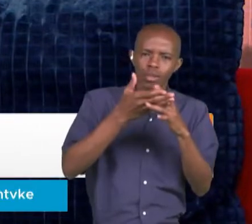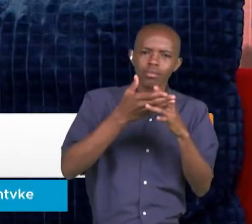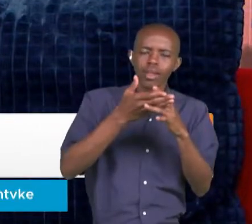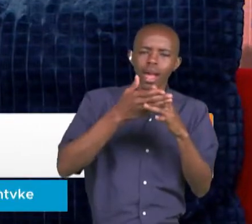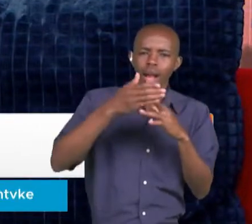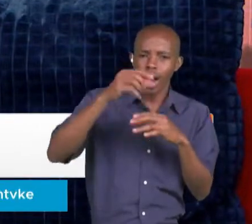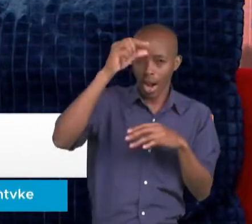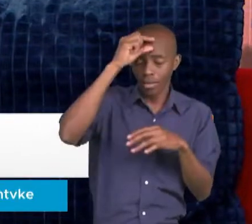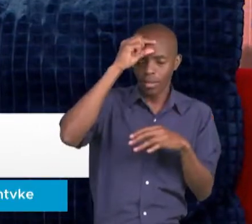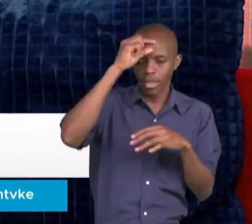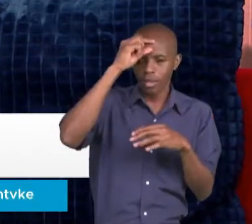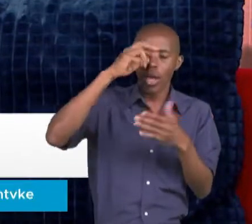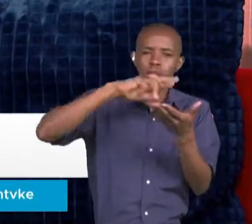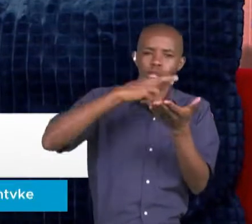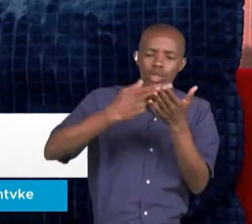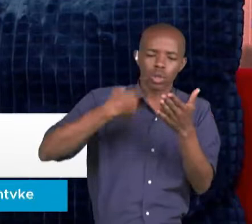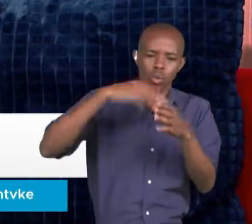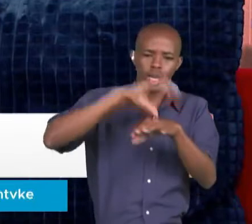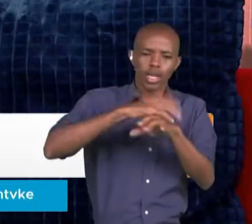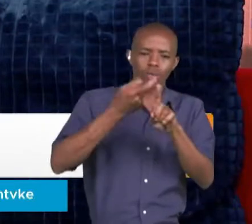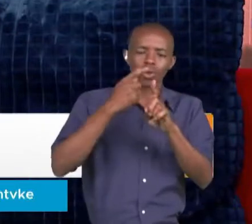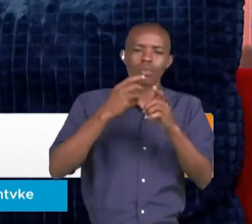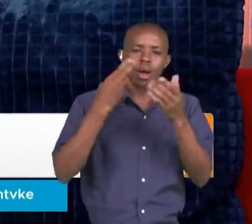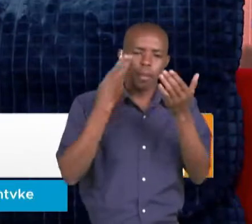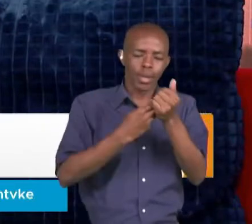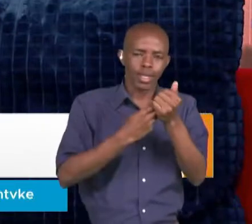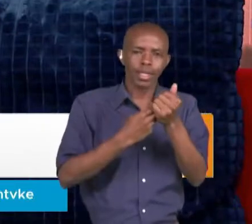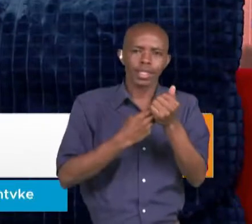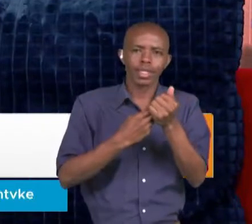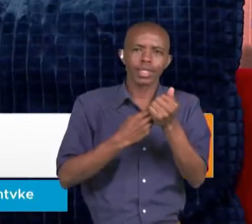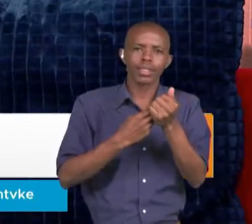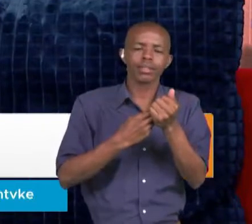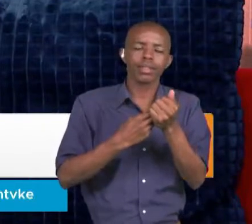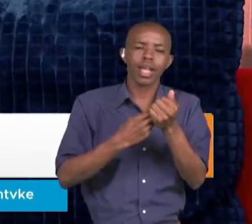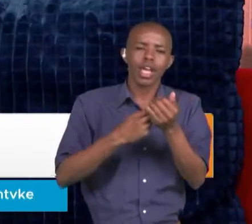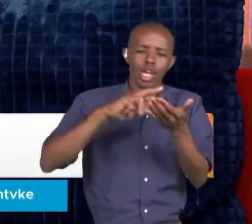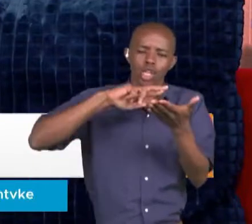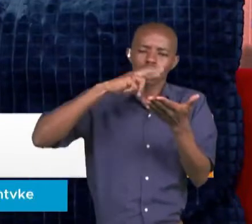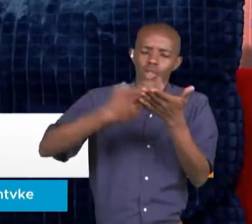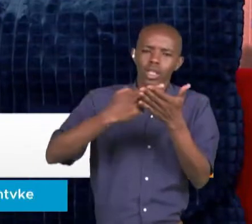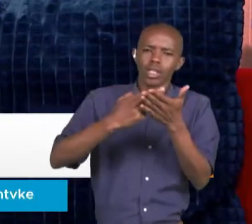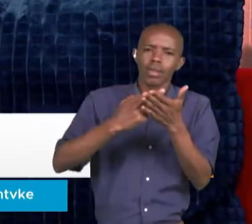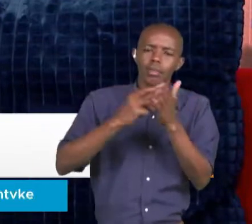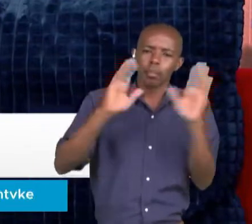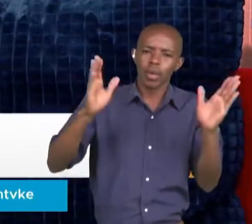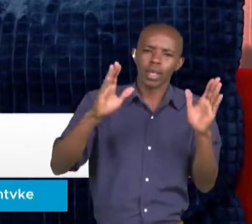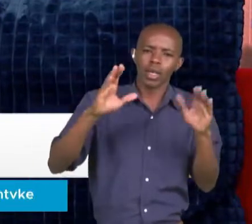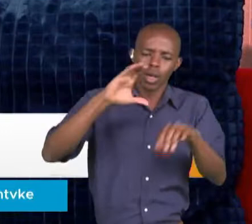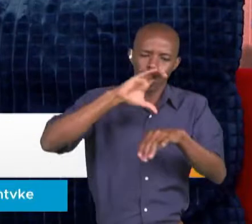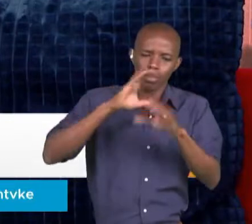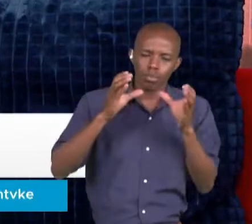pleased mm-hmm. with the resources that we get from partners, with the resources, the immense resources mm-hmm. that we apportion from our